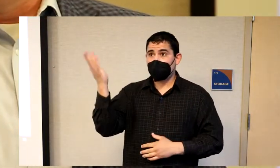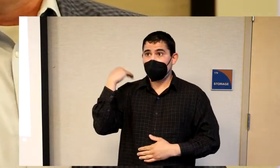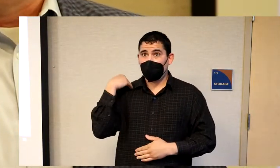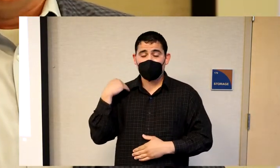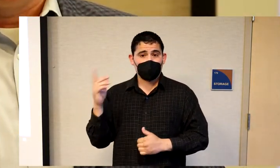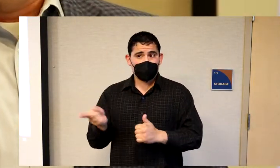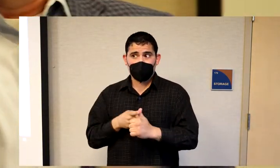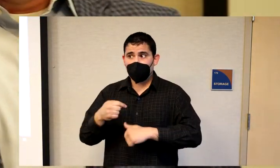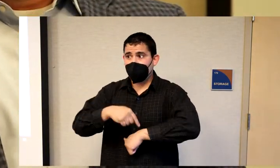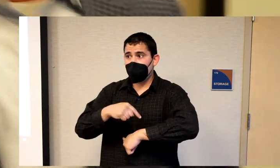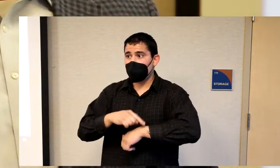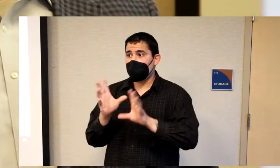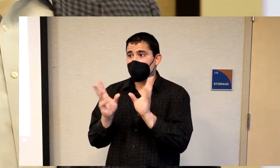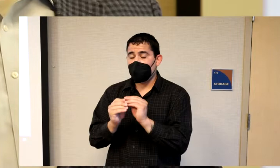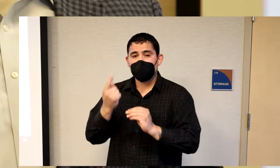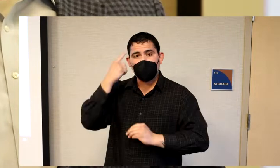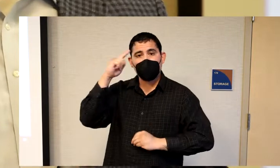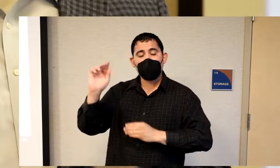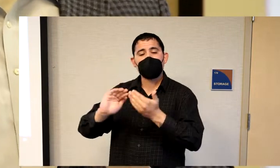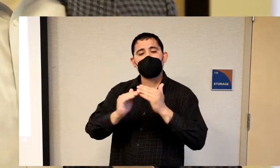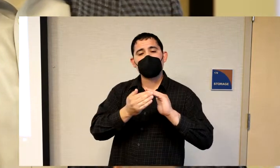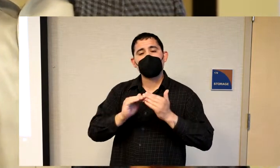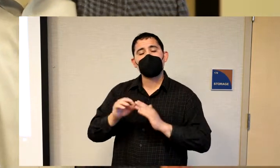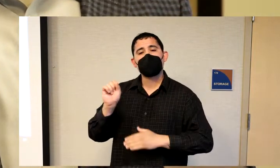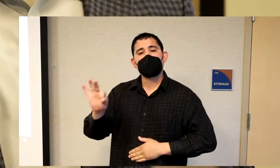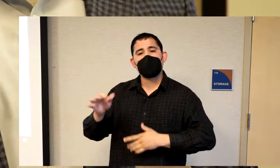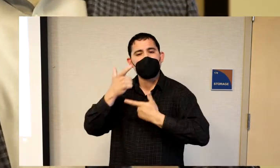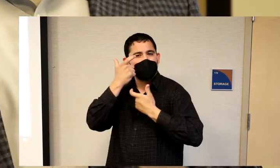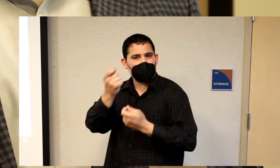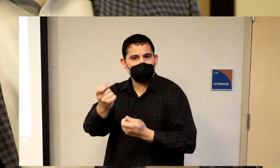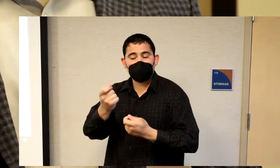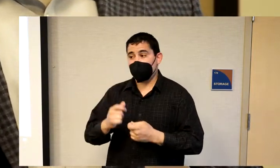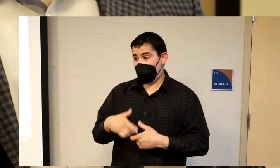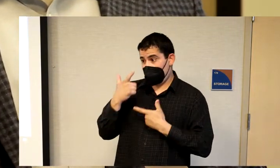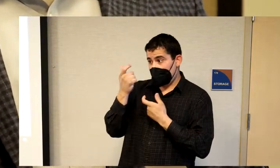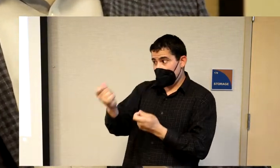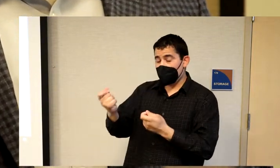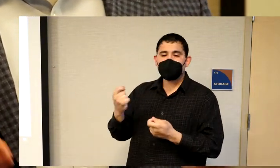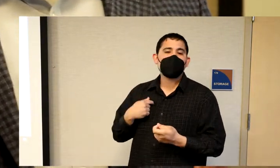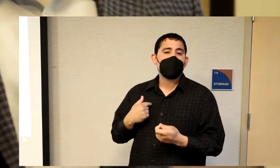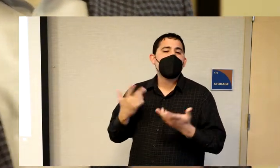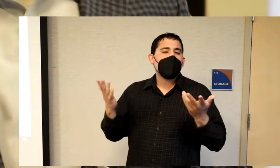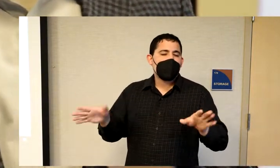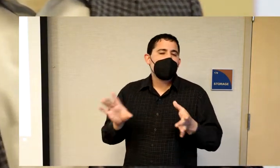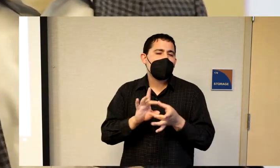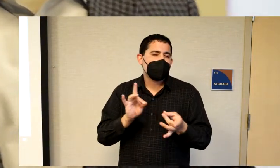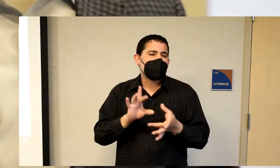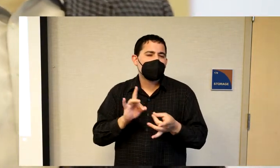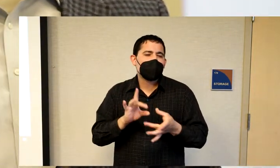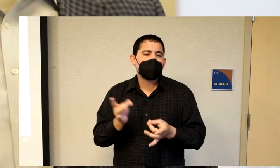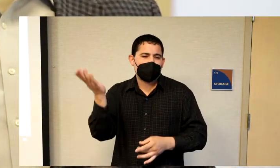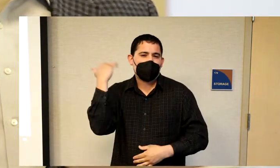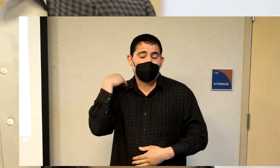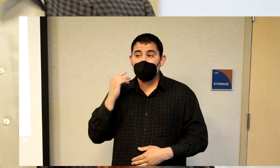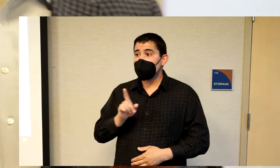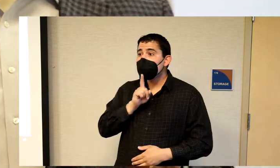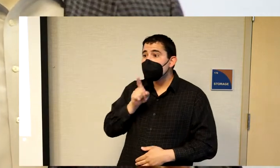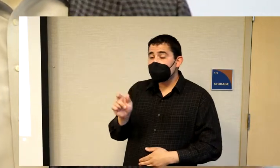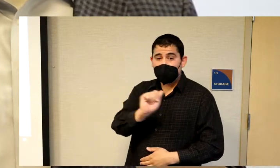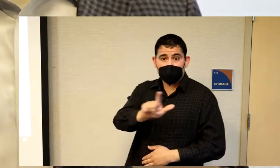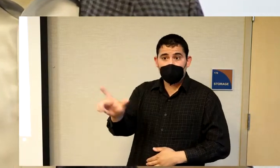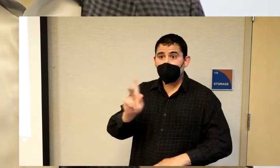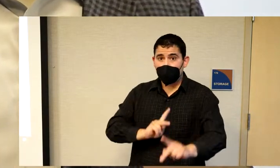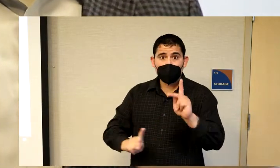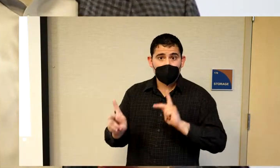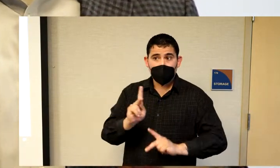then you really start talking about what communities of interest are. And communities of interest, as I mentioned to you before, are really all things to all people, right? And there's